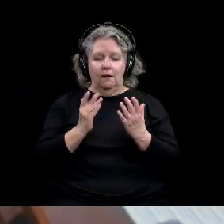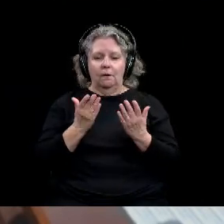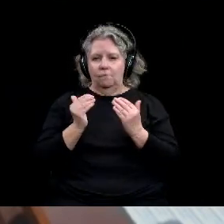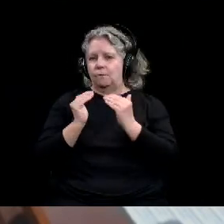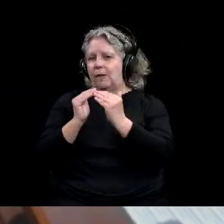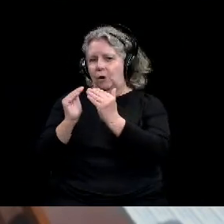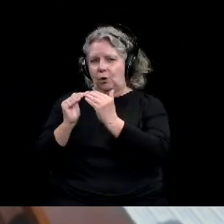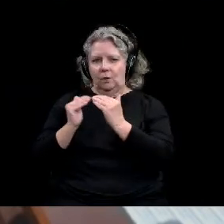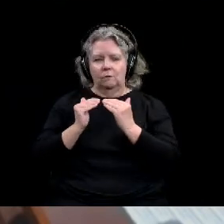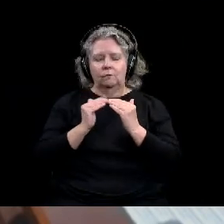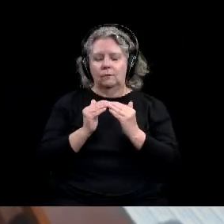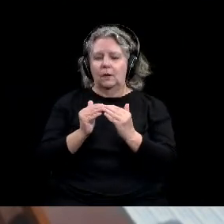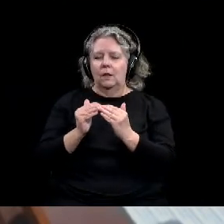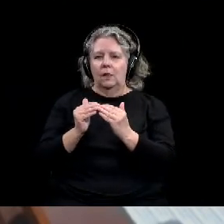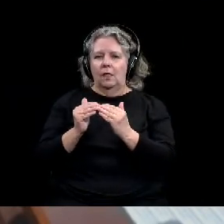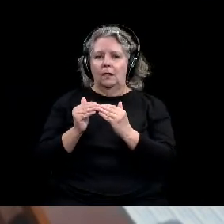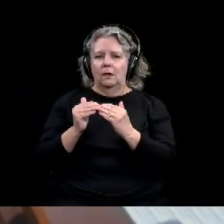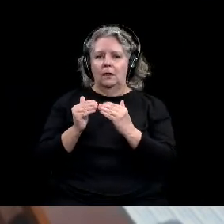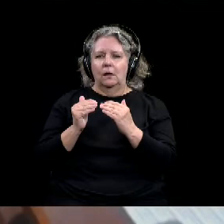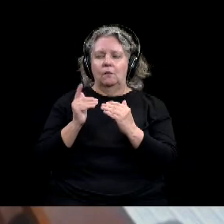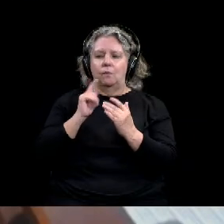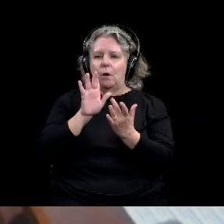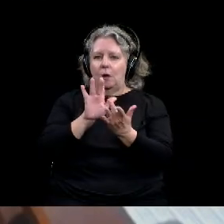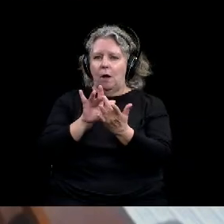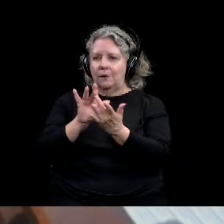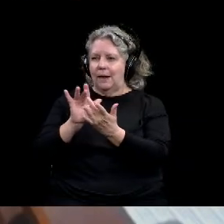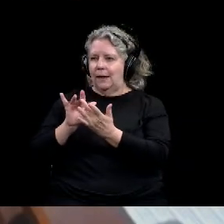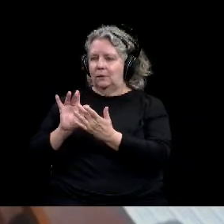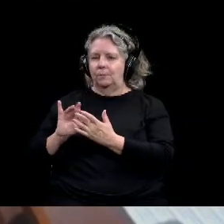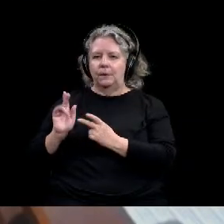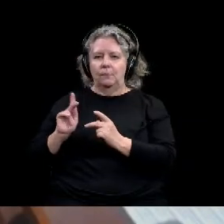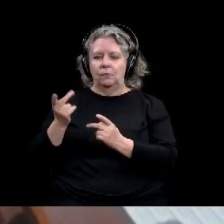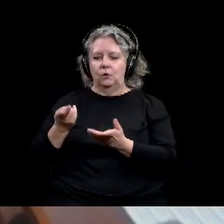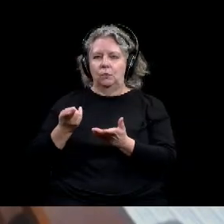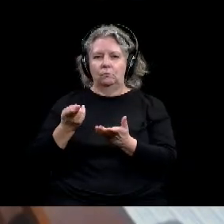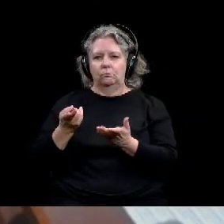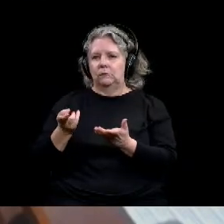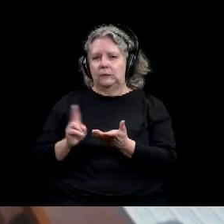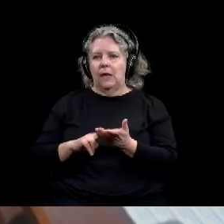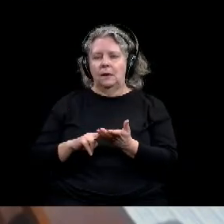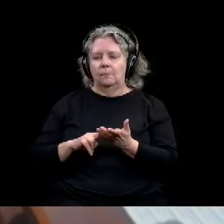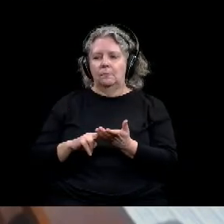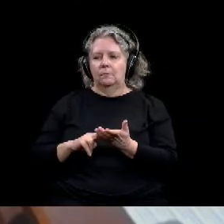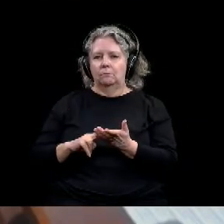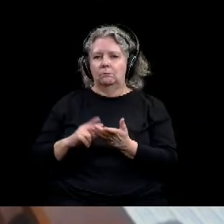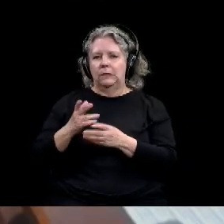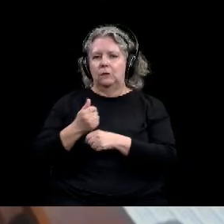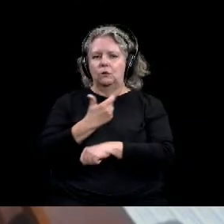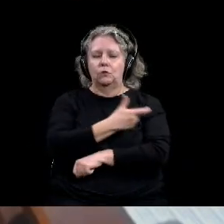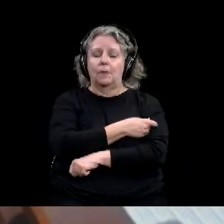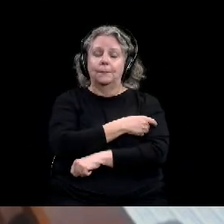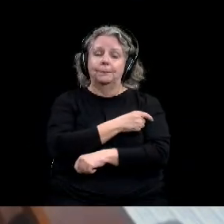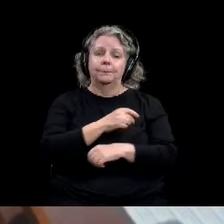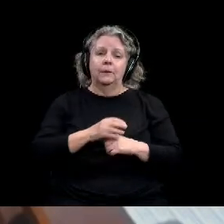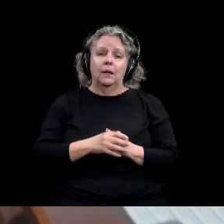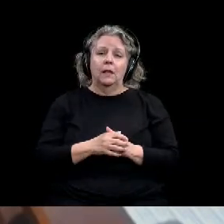to sign up for vaccinations. In addition to the doses that we give through our clinic, we continue to